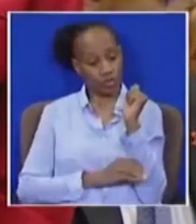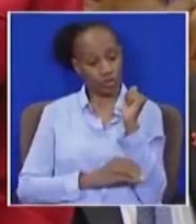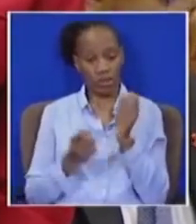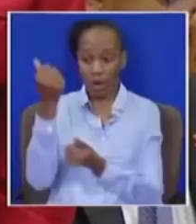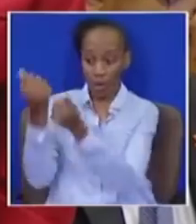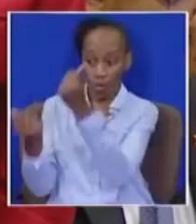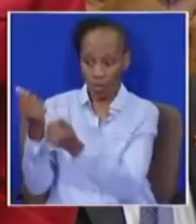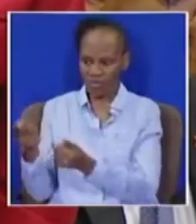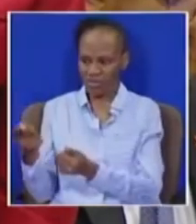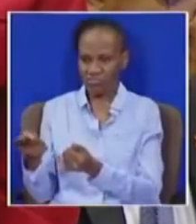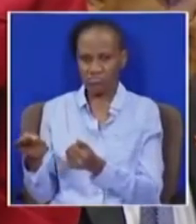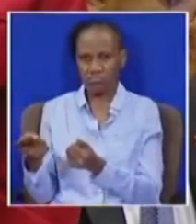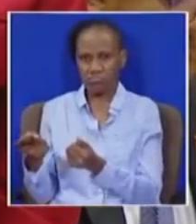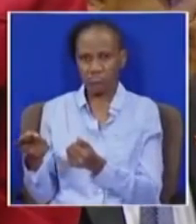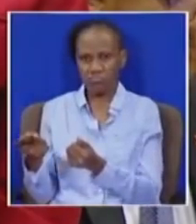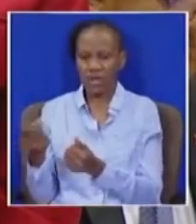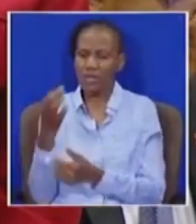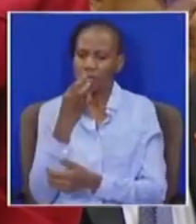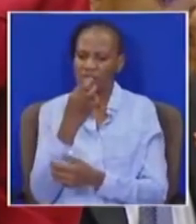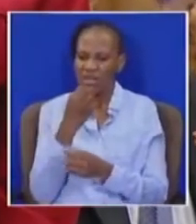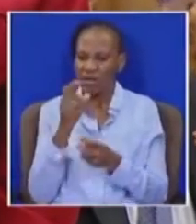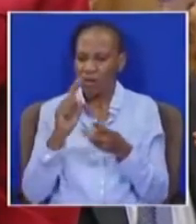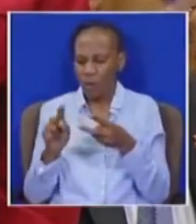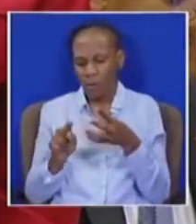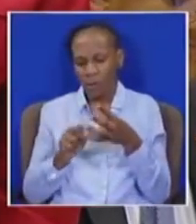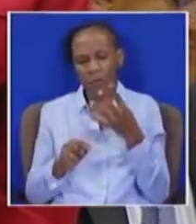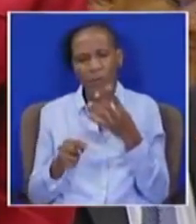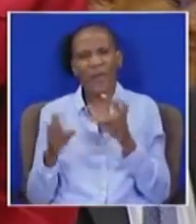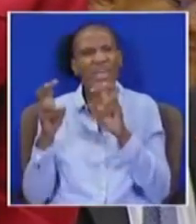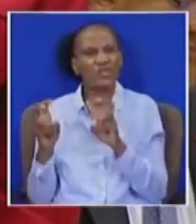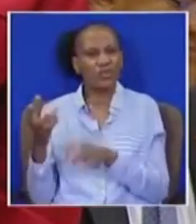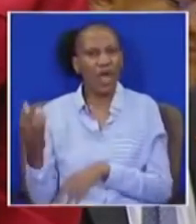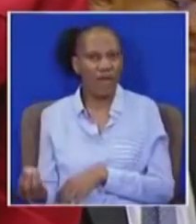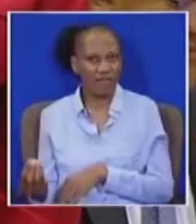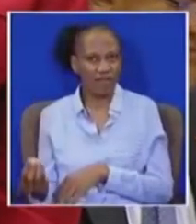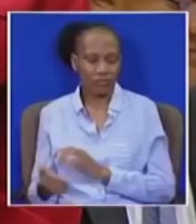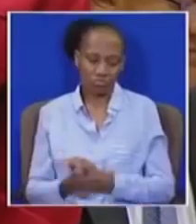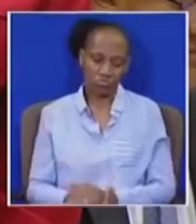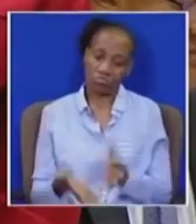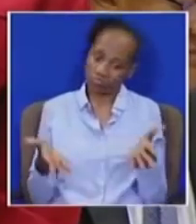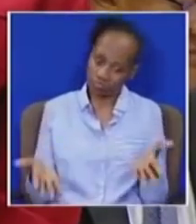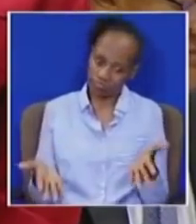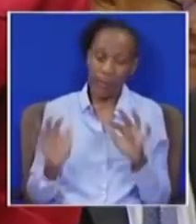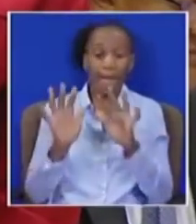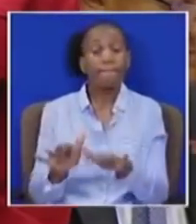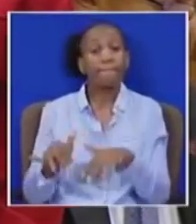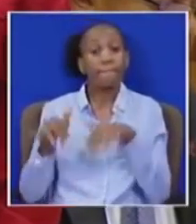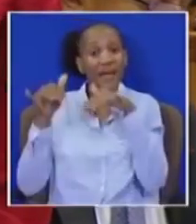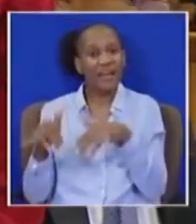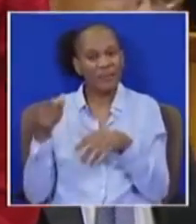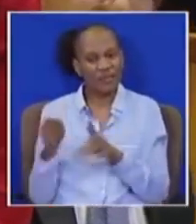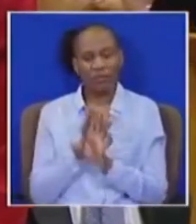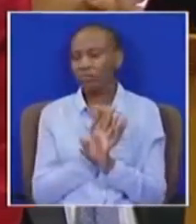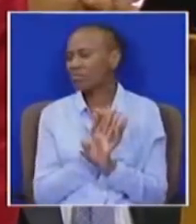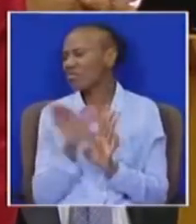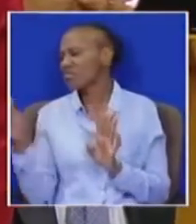certain findings against this Parliament. And therefore, an illegitimate Parliament which has violated